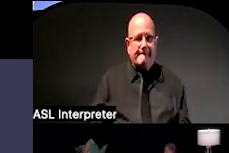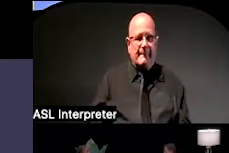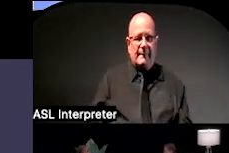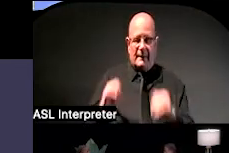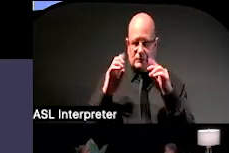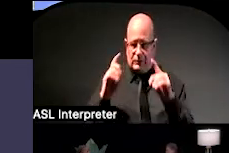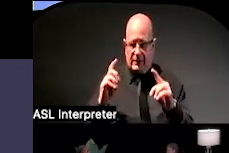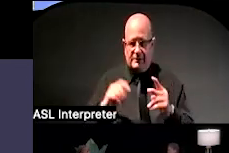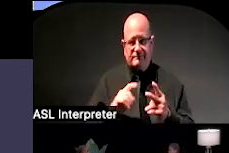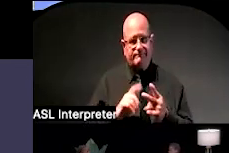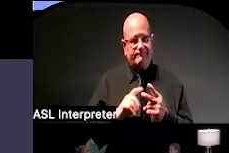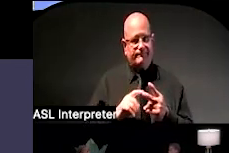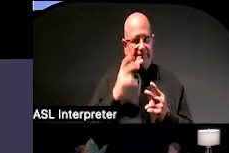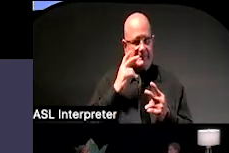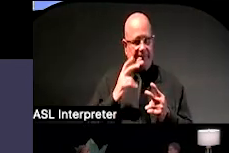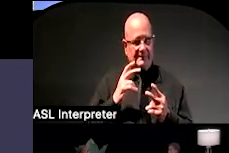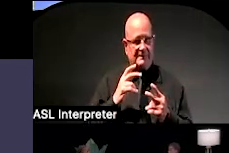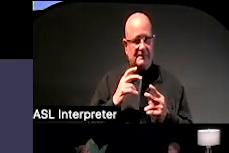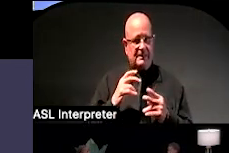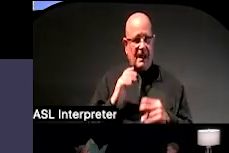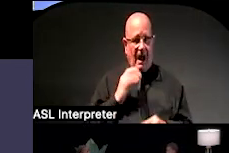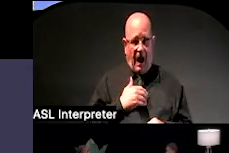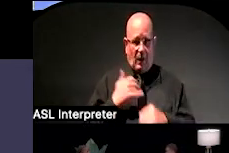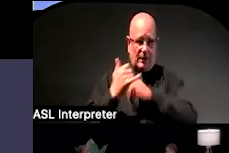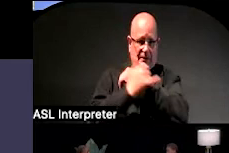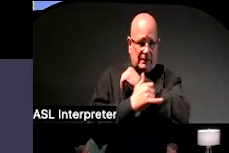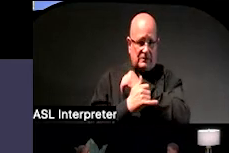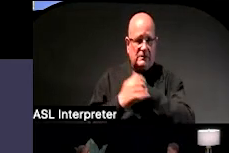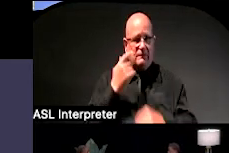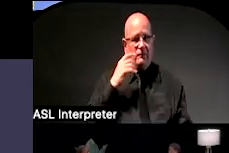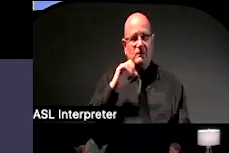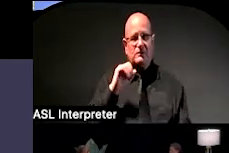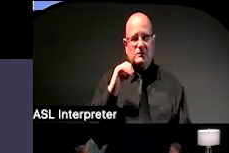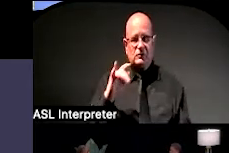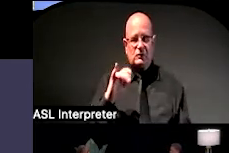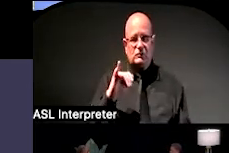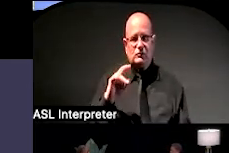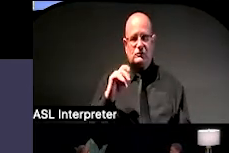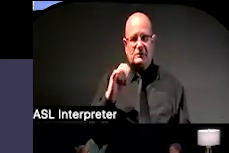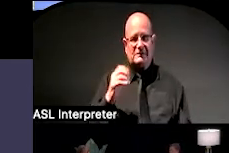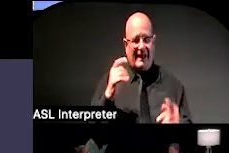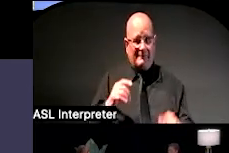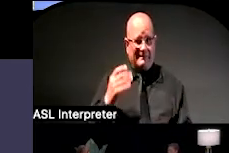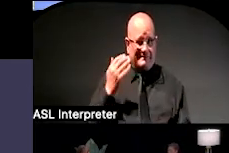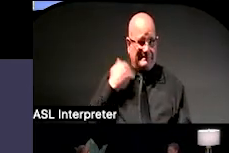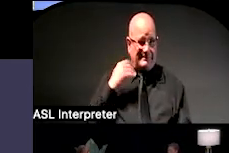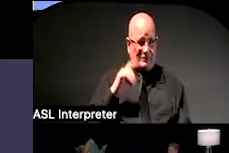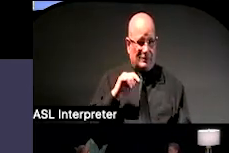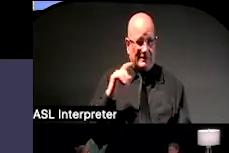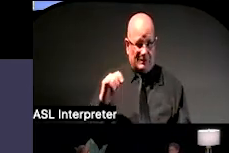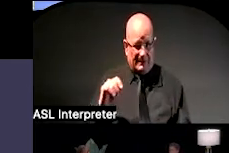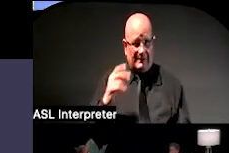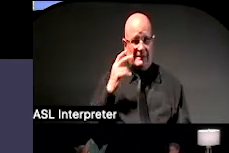education. I've seen it in our country and social justice. When things were happening back in 2020, I've seen